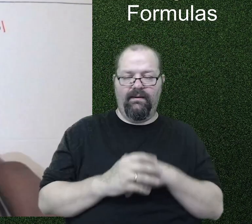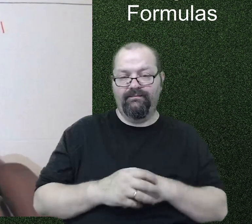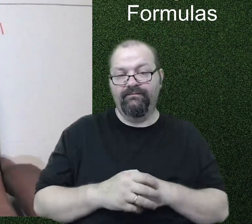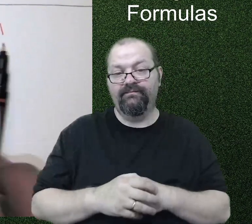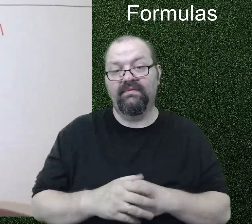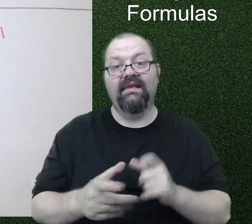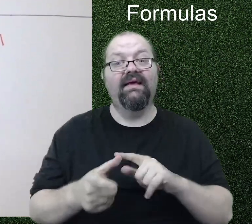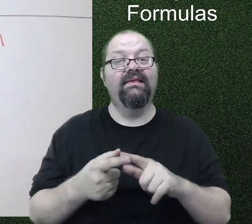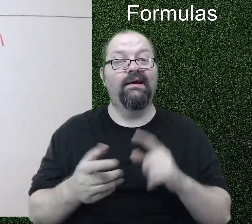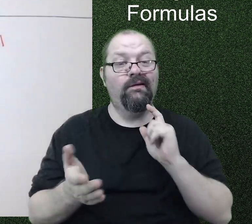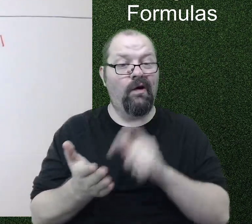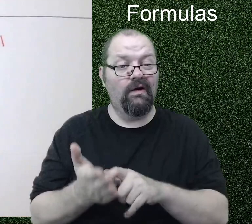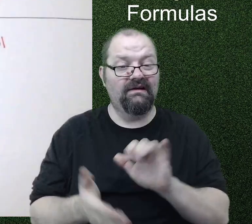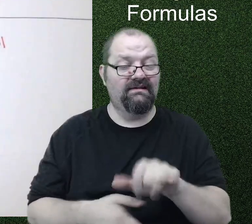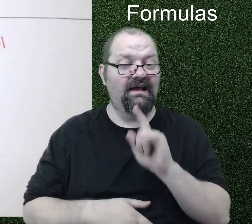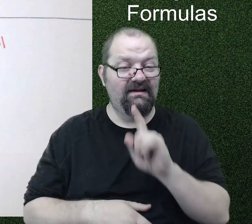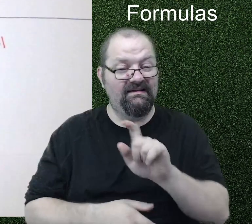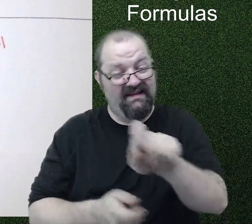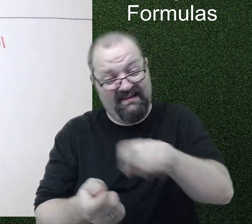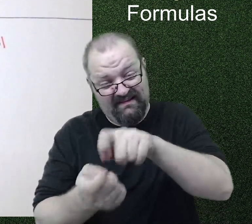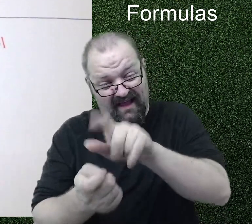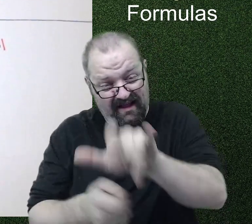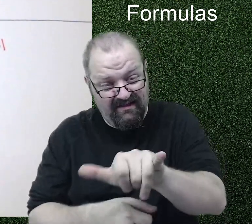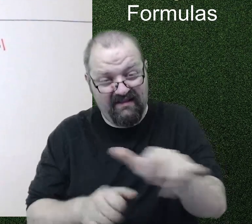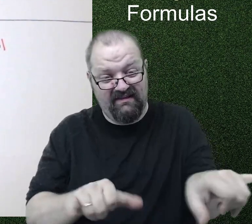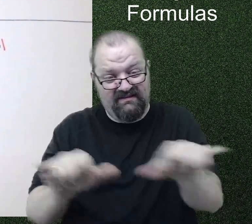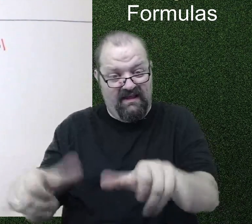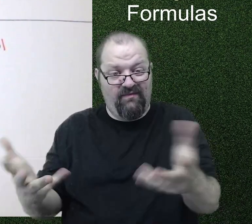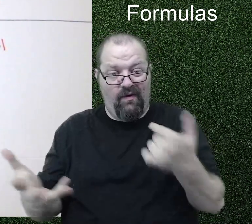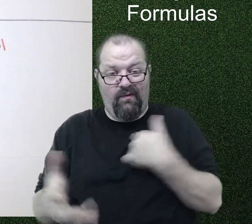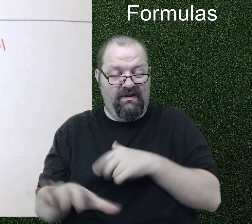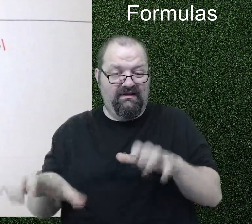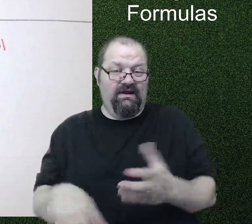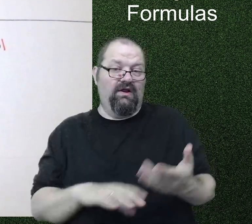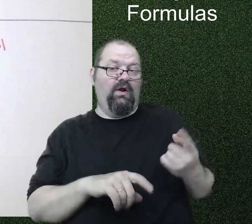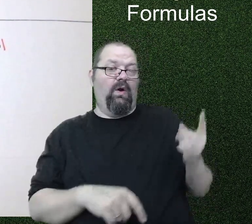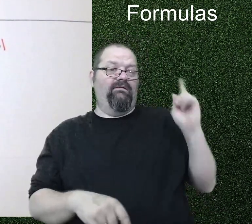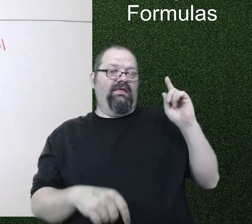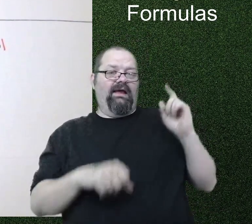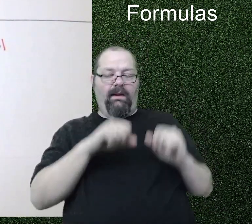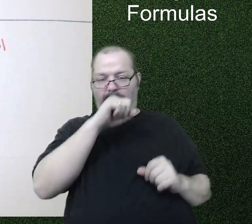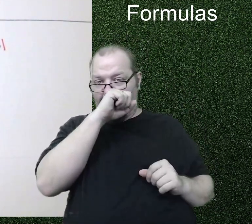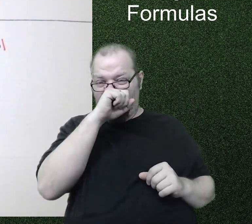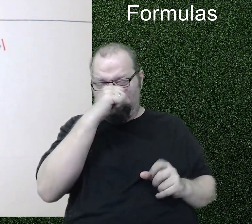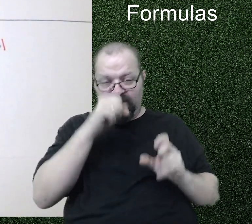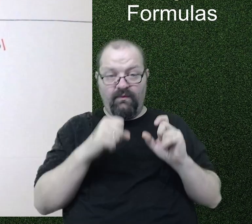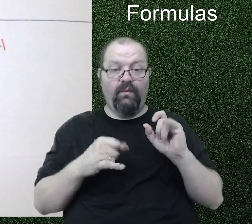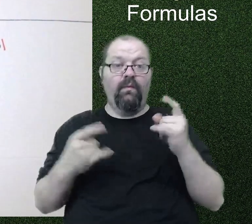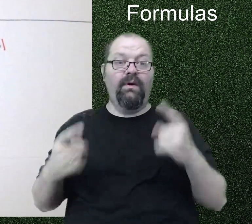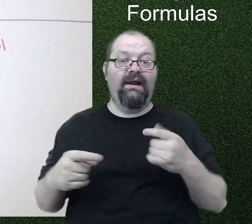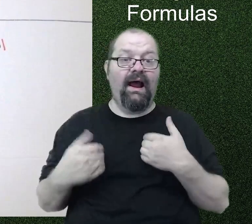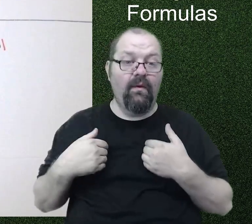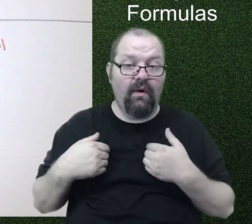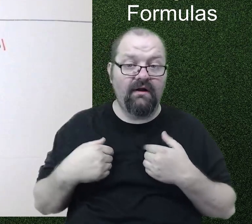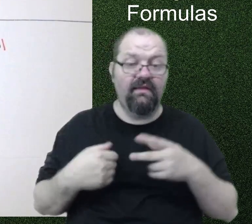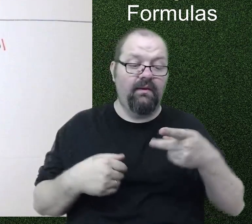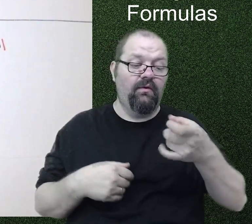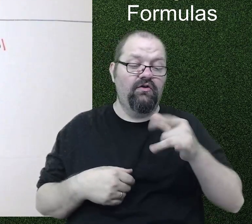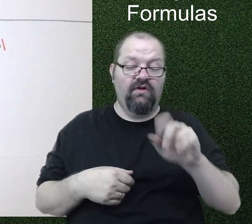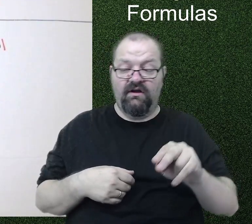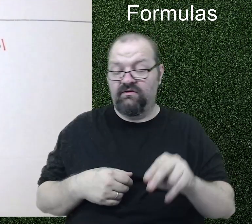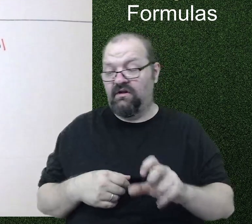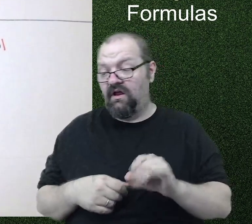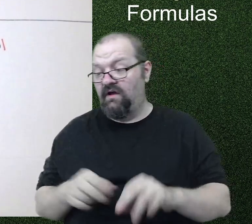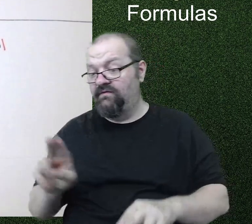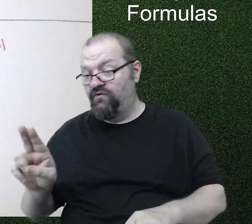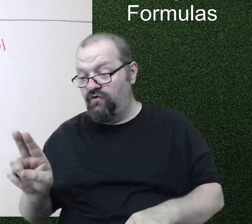notice this is just exactly what we did over here. When I wanted the projection of this force mg onto the